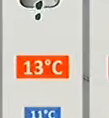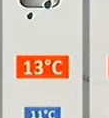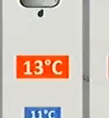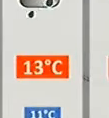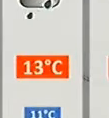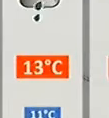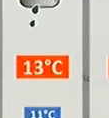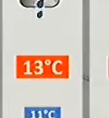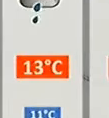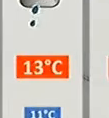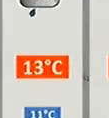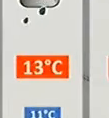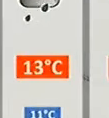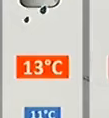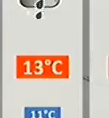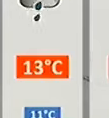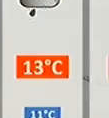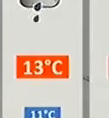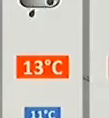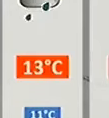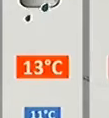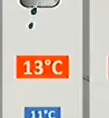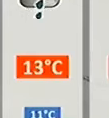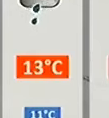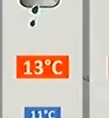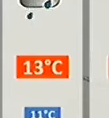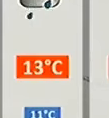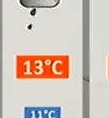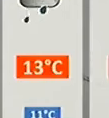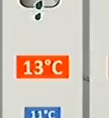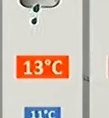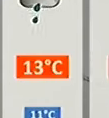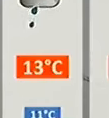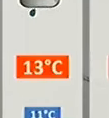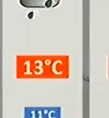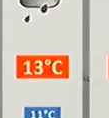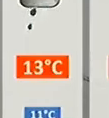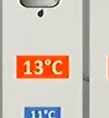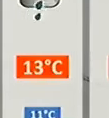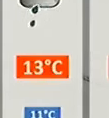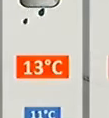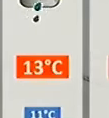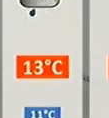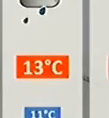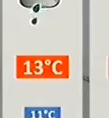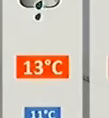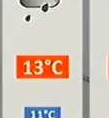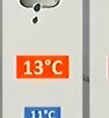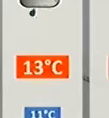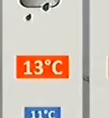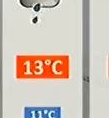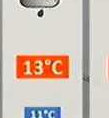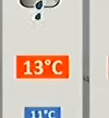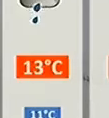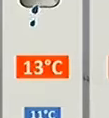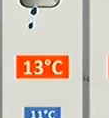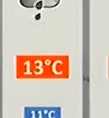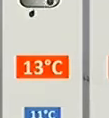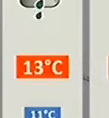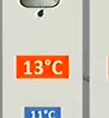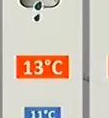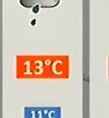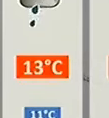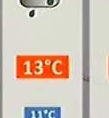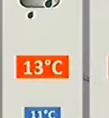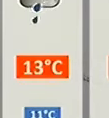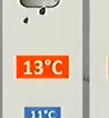in Nairobi, Amsterdam, Paris to have showers, and then in Kigali, we're expecting thunder showers. In Dubai, we're